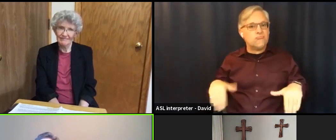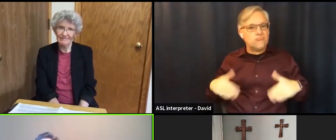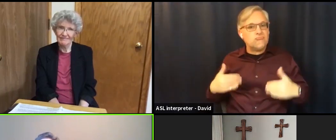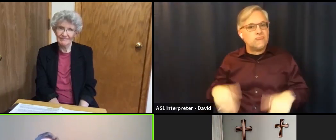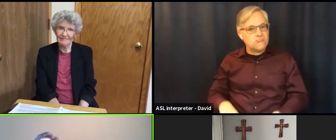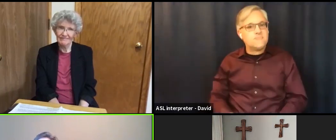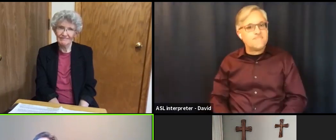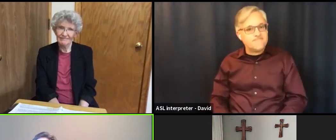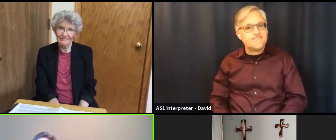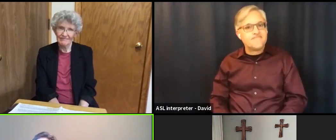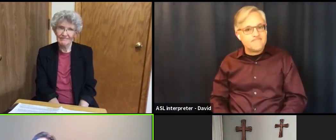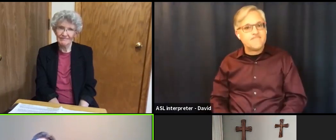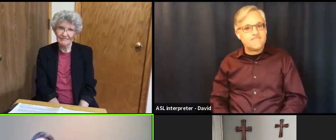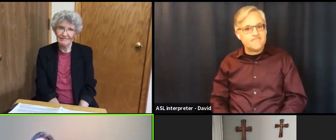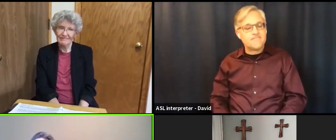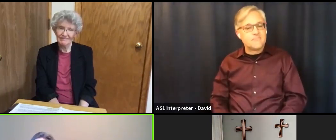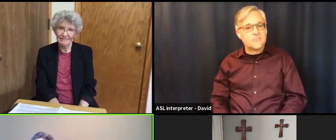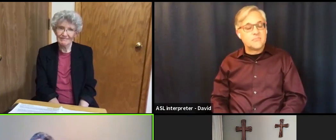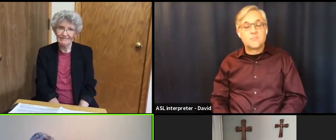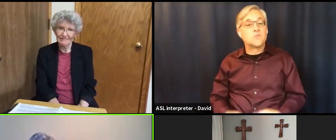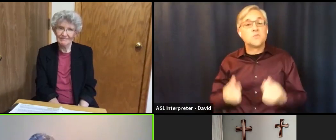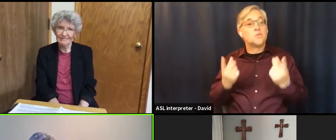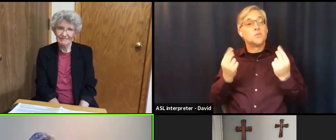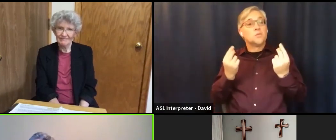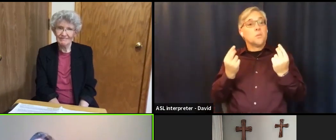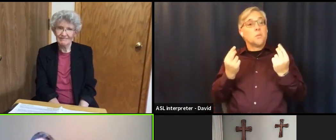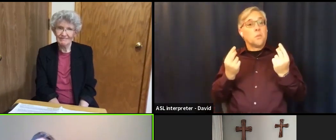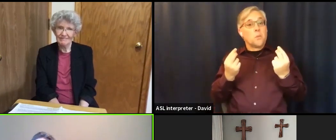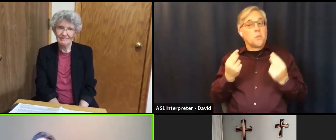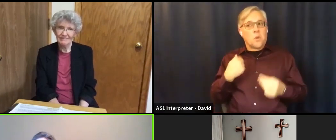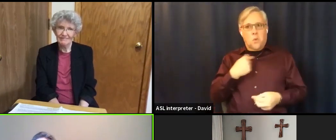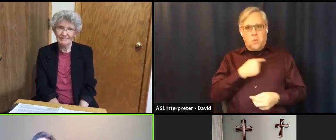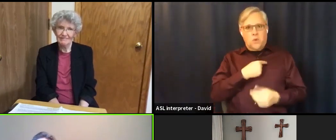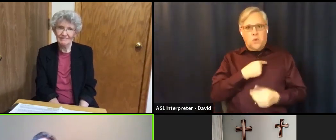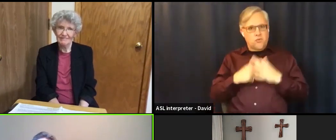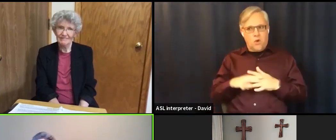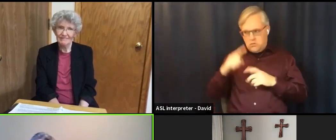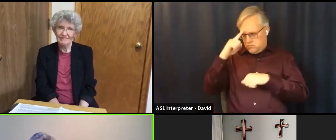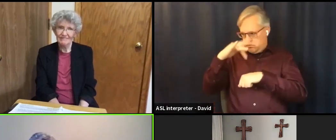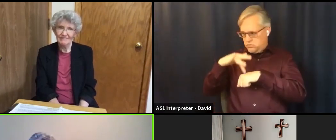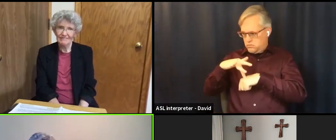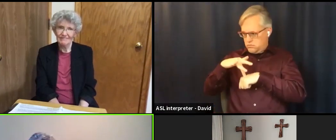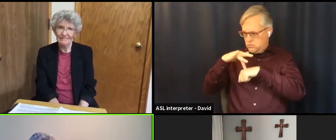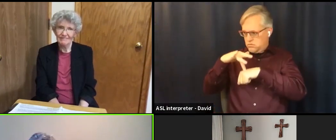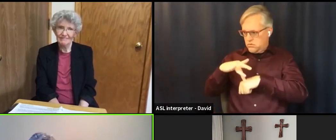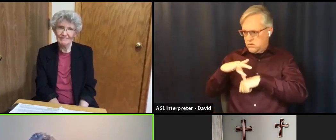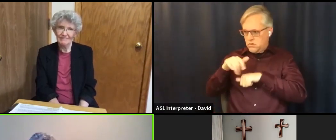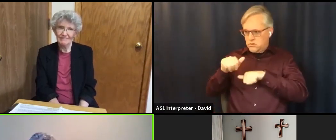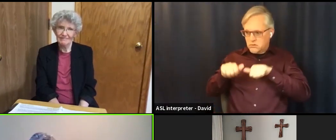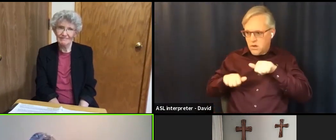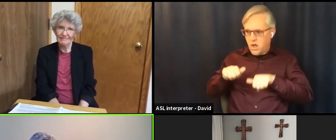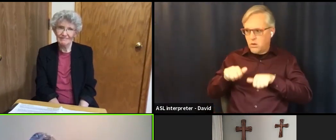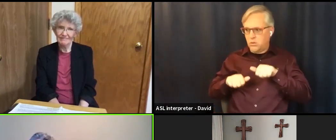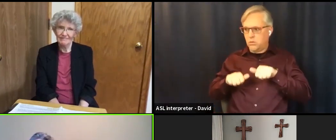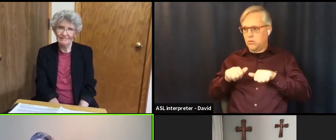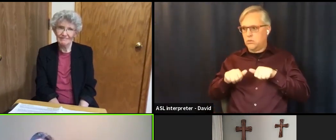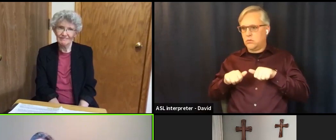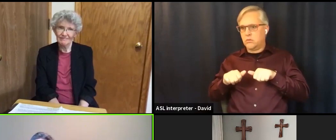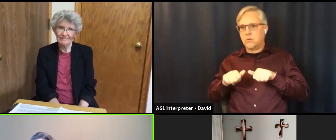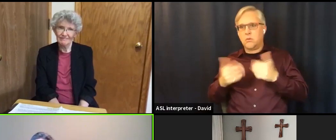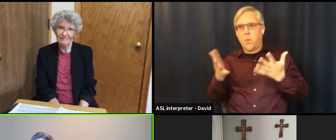And then we tend to focus on those doubts and the unknowns.